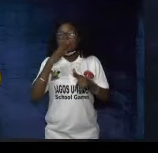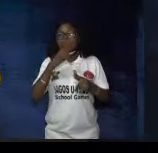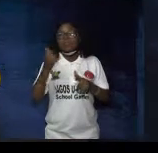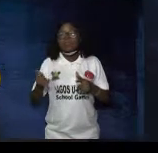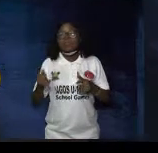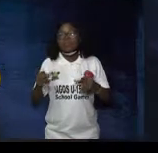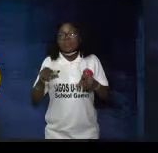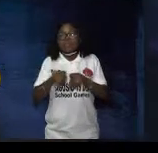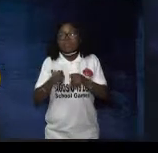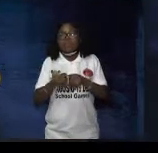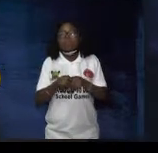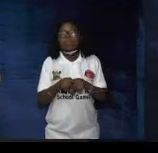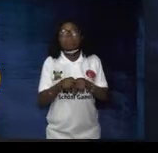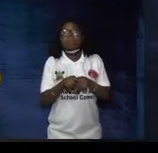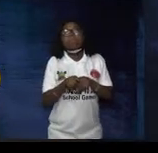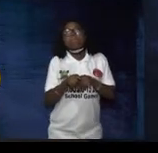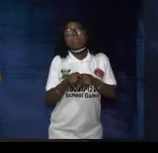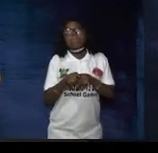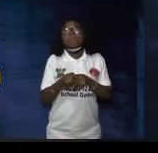line also is a line of symmetry.